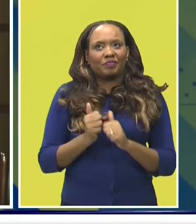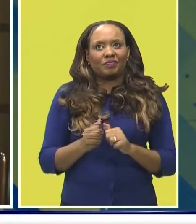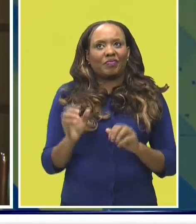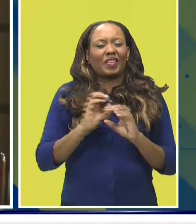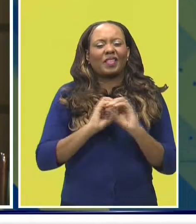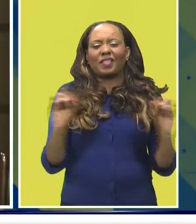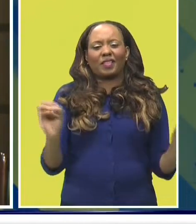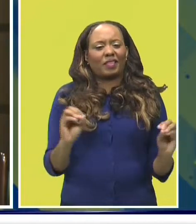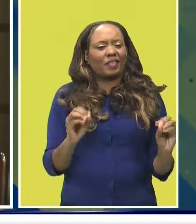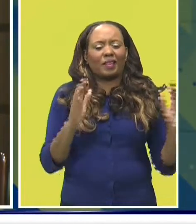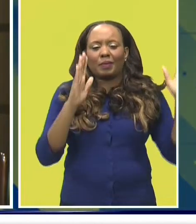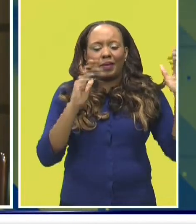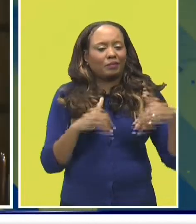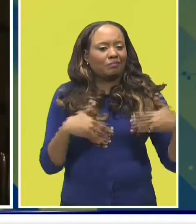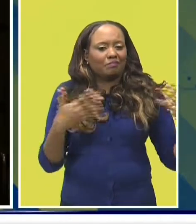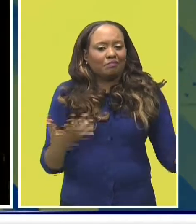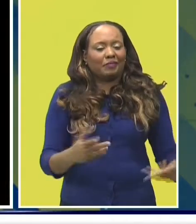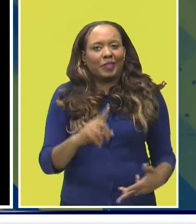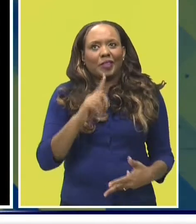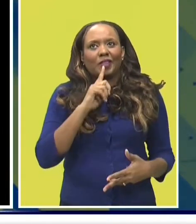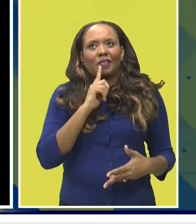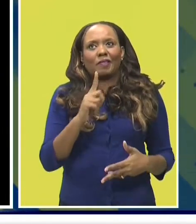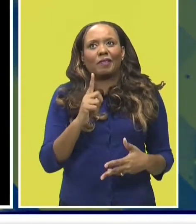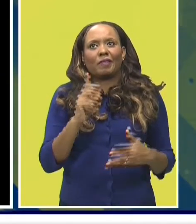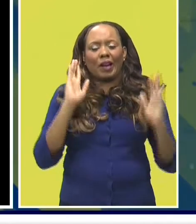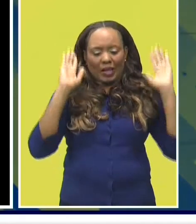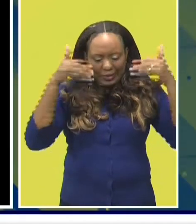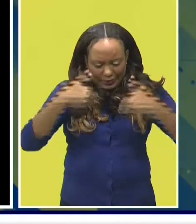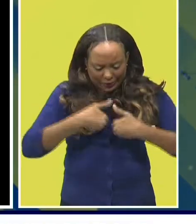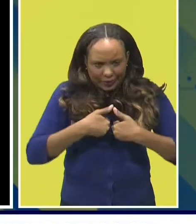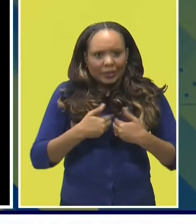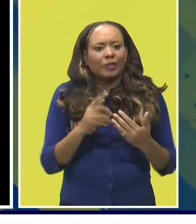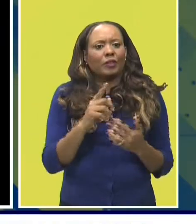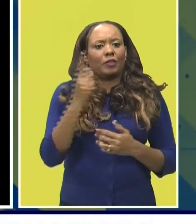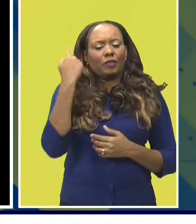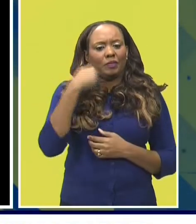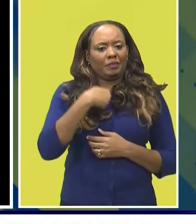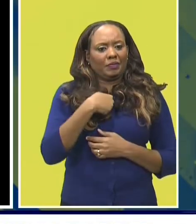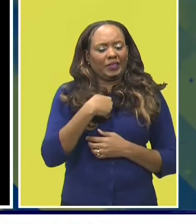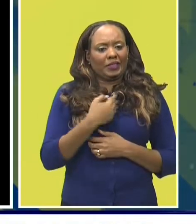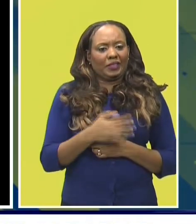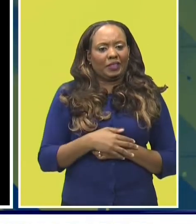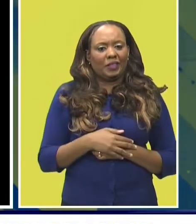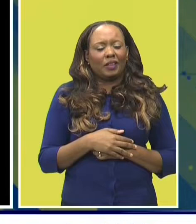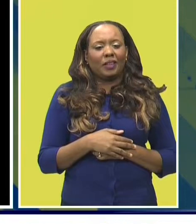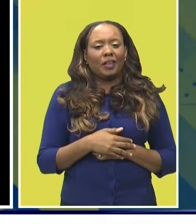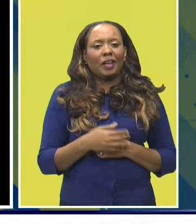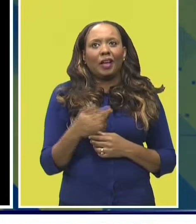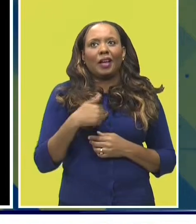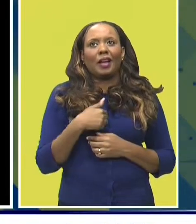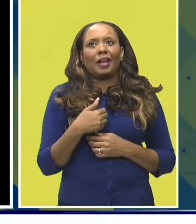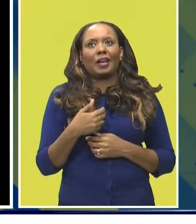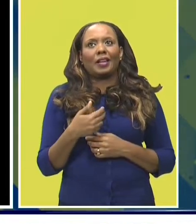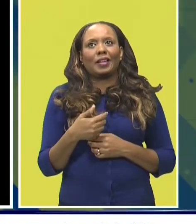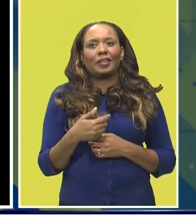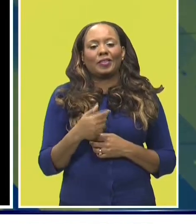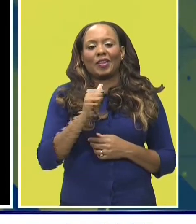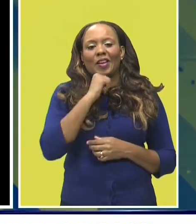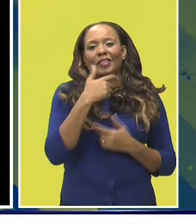expected for sure. Mm-hmm. It's really like introspective. I've always said it was very introspective for me, and it was not always about the crown. It was more